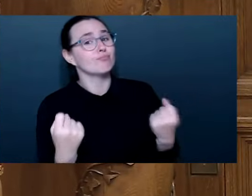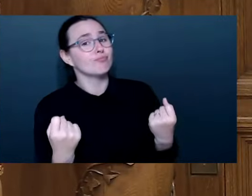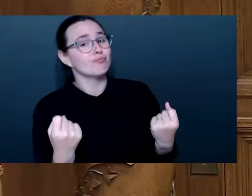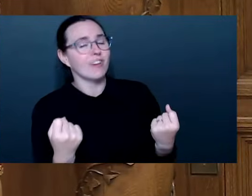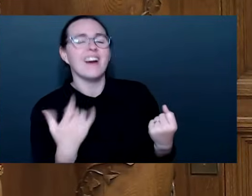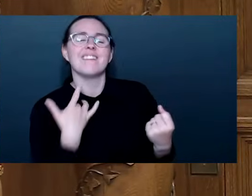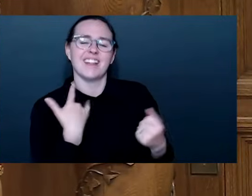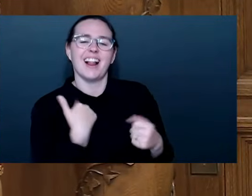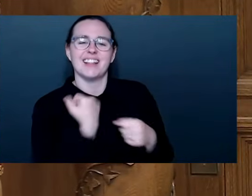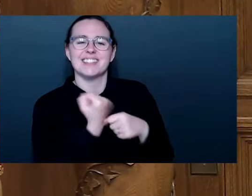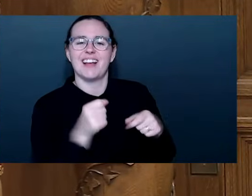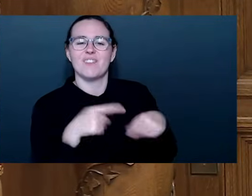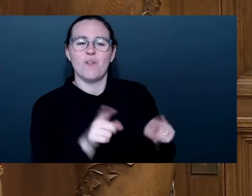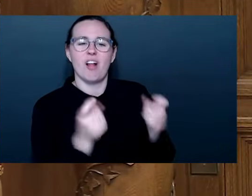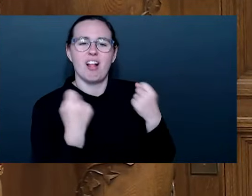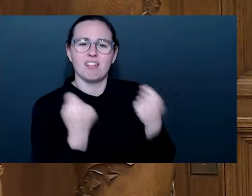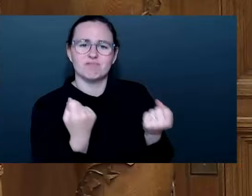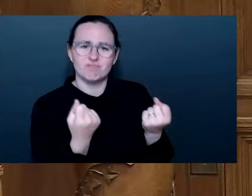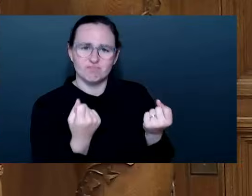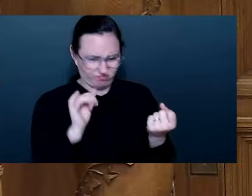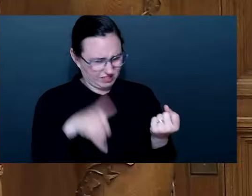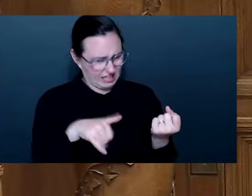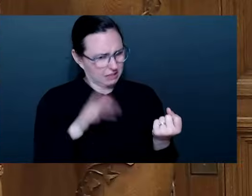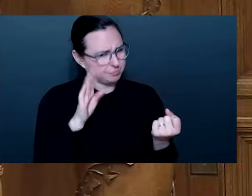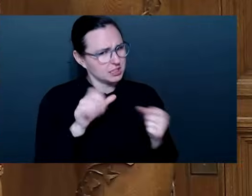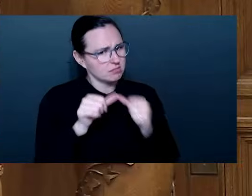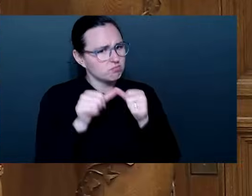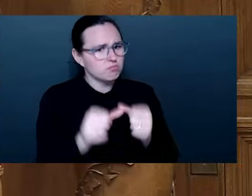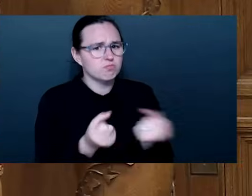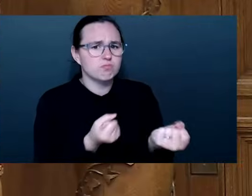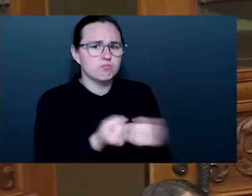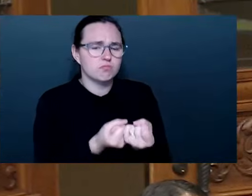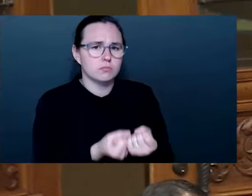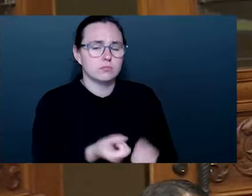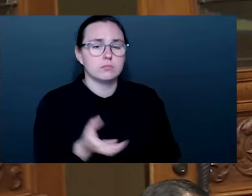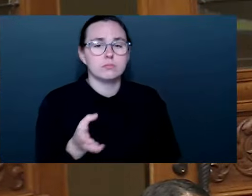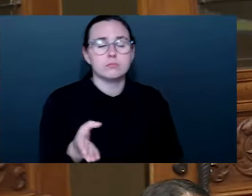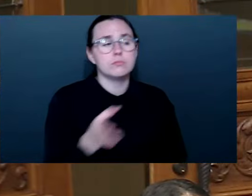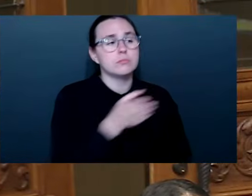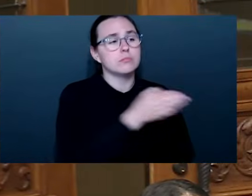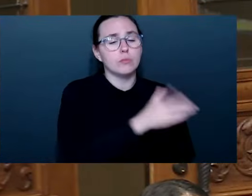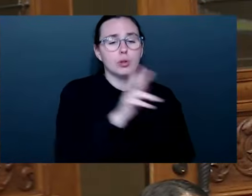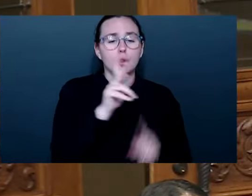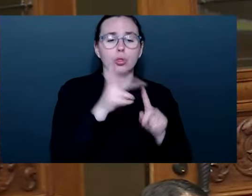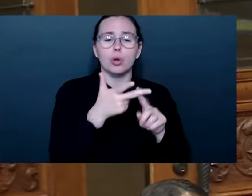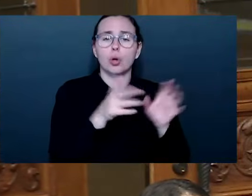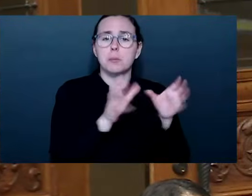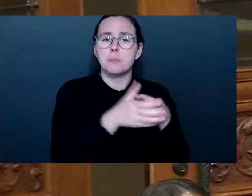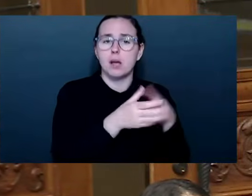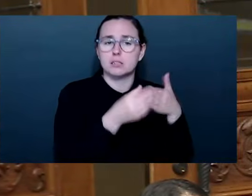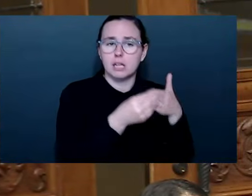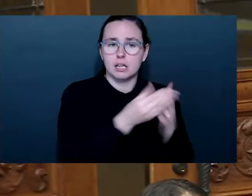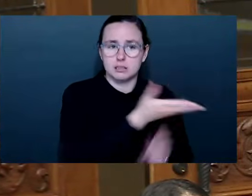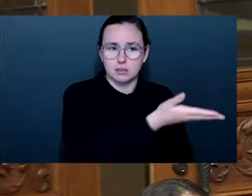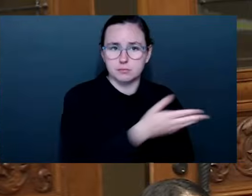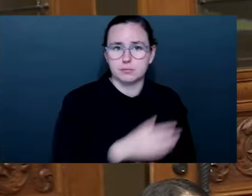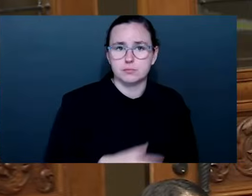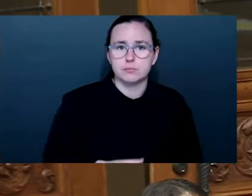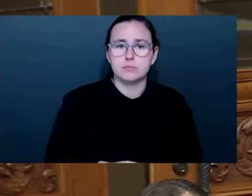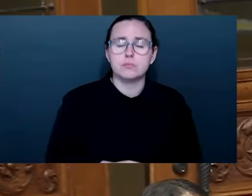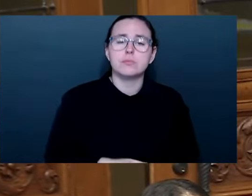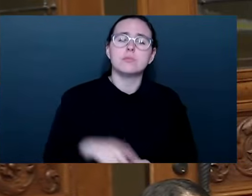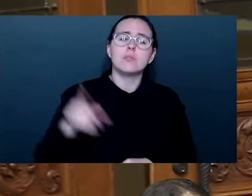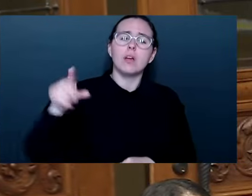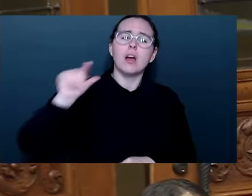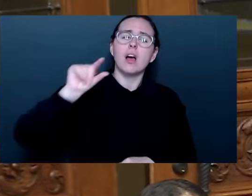Leader of the third party. Honourable Speaker, this government rewrote its spring legislative agenda when President Trump took office. They said we needed to